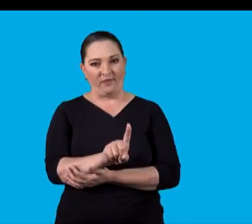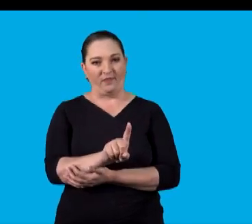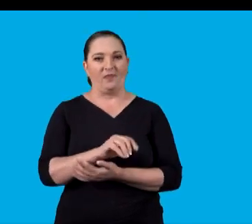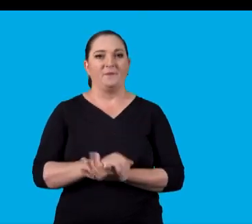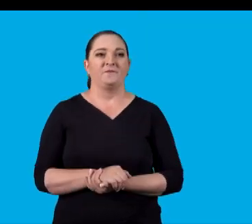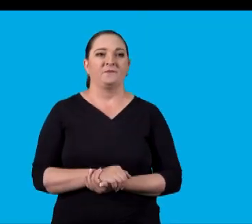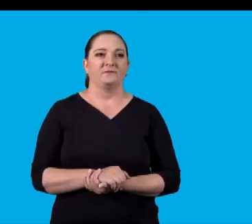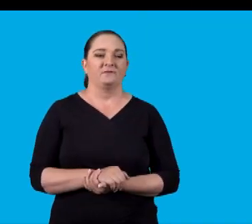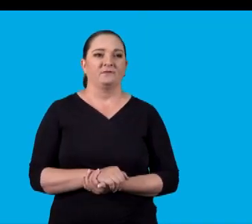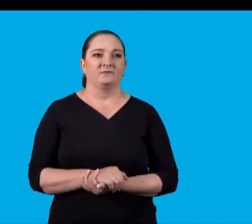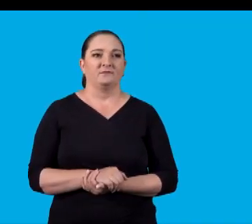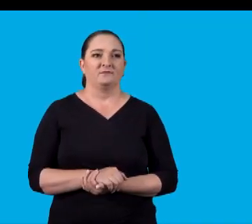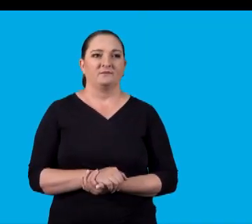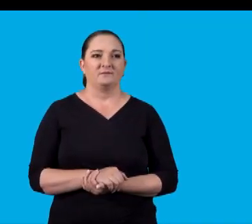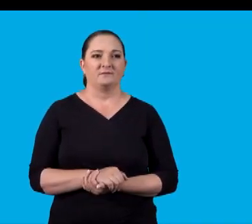say